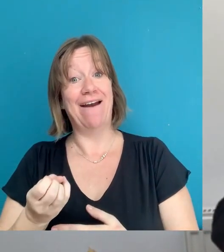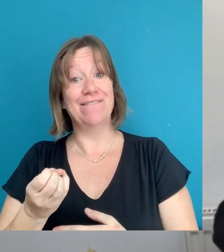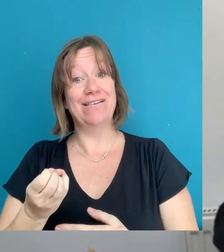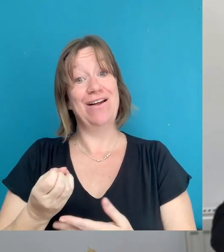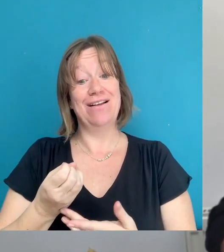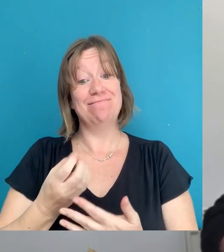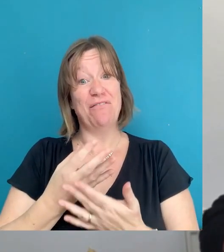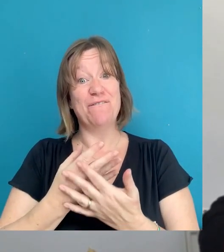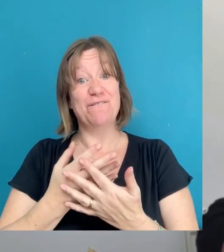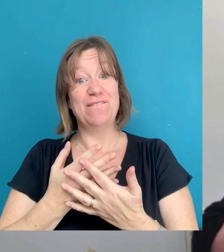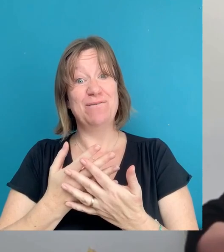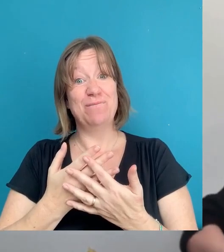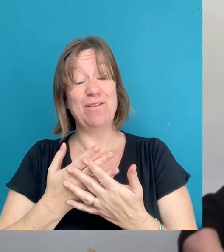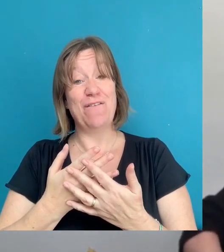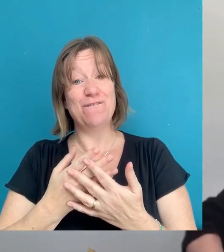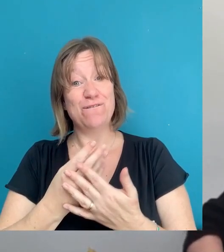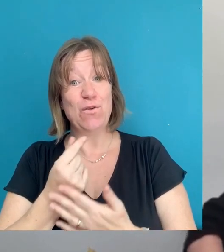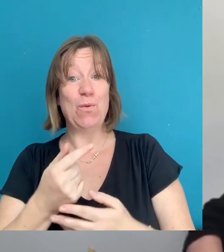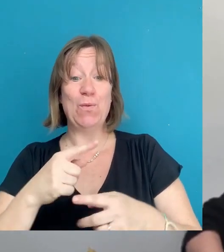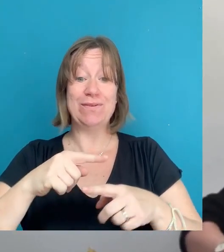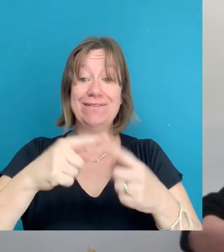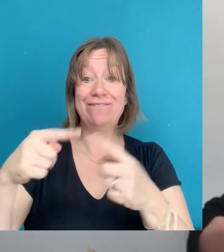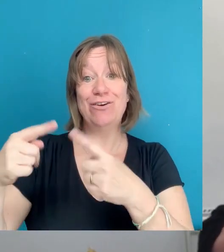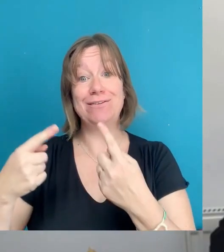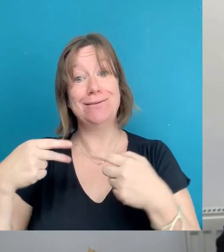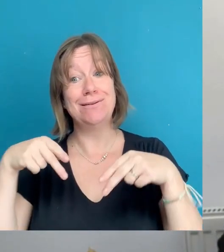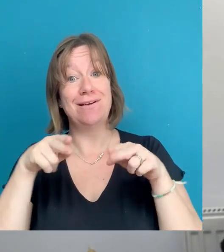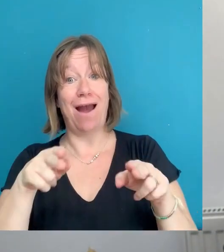got several different types of prints today.